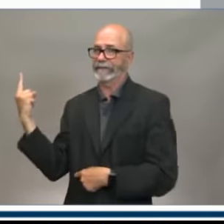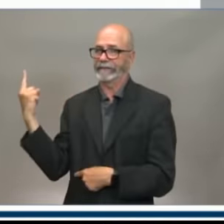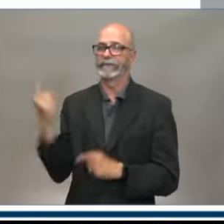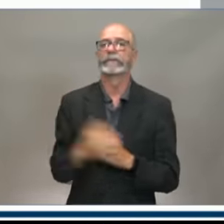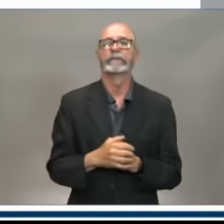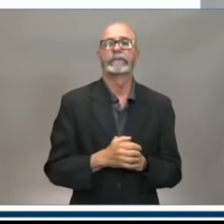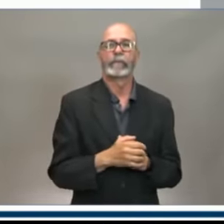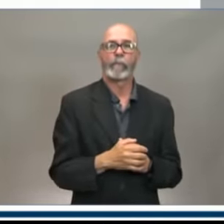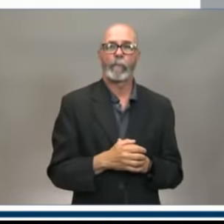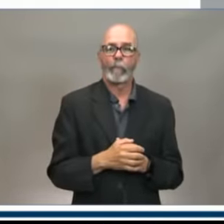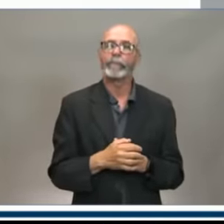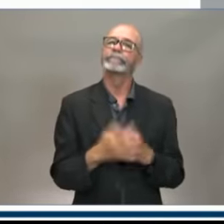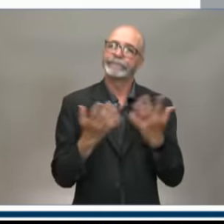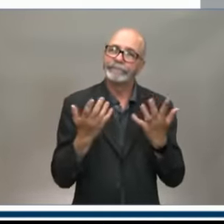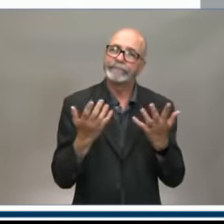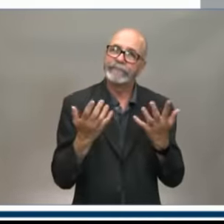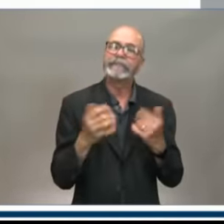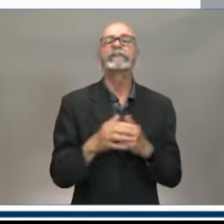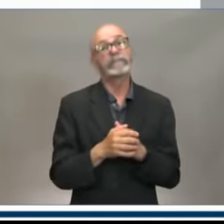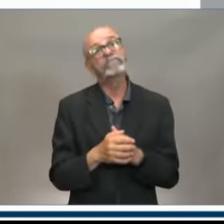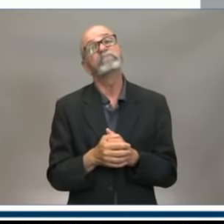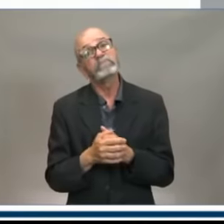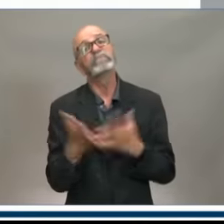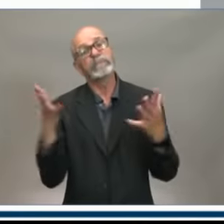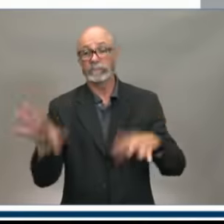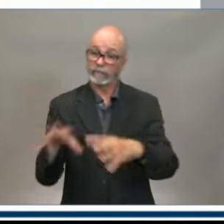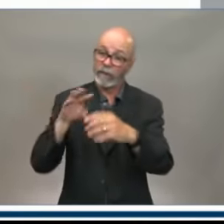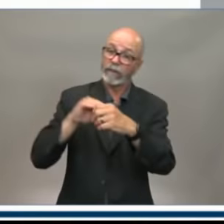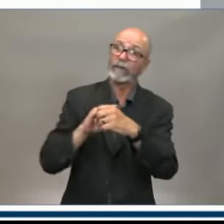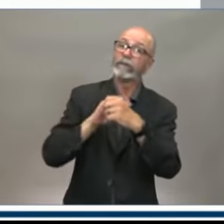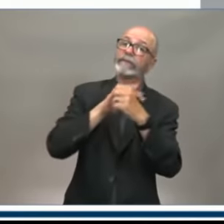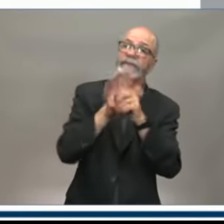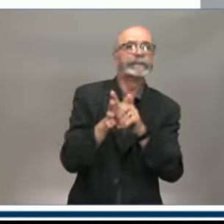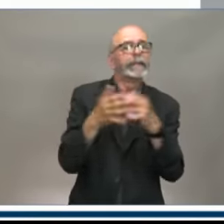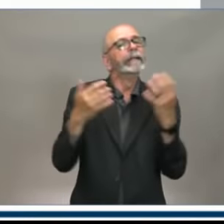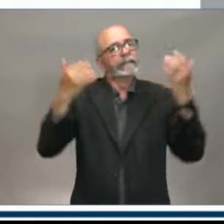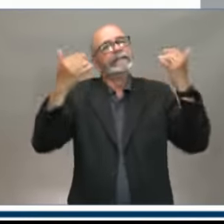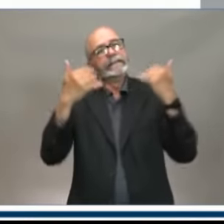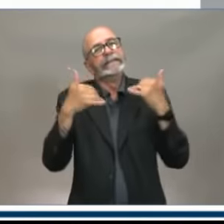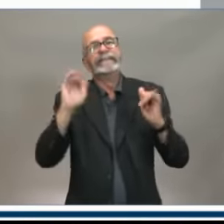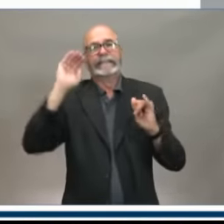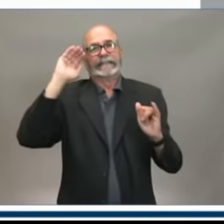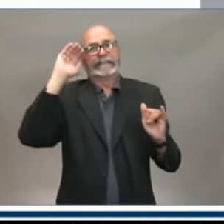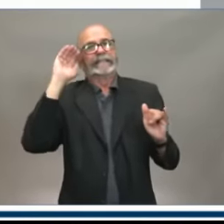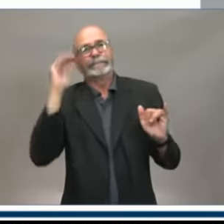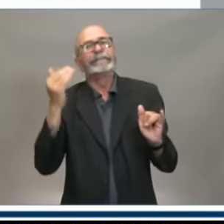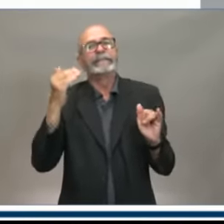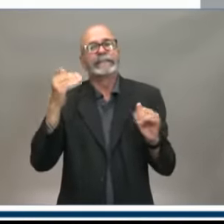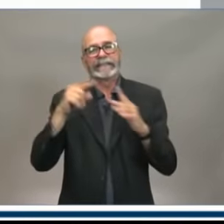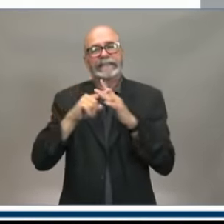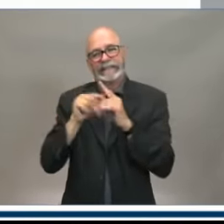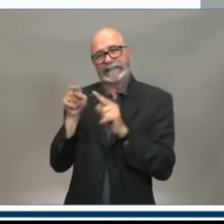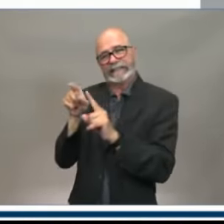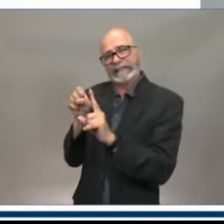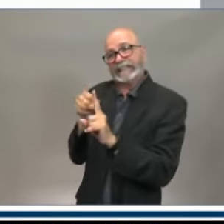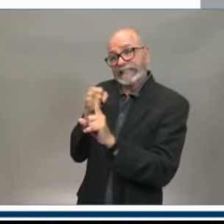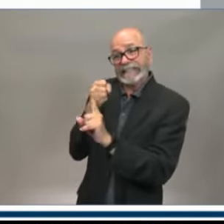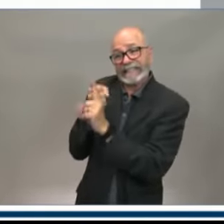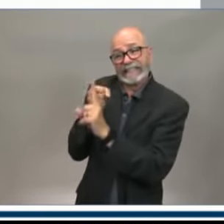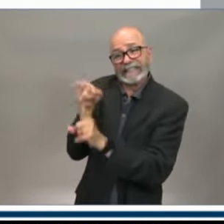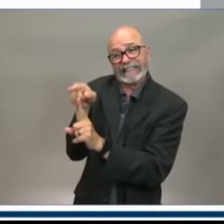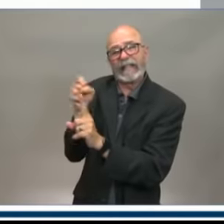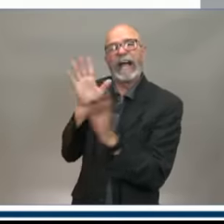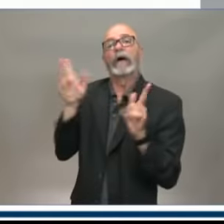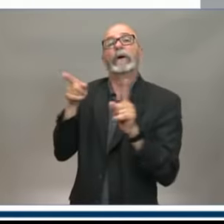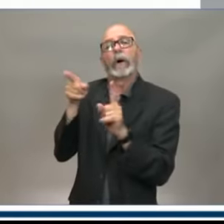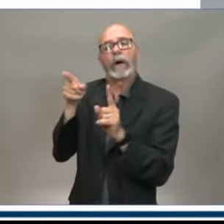So as you can see, overall, our epidemiology is headed in the right direction. The number of new cases continues to remain low,